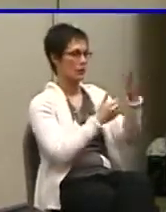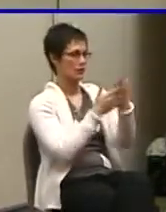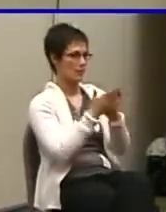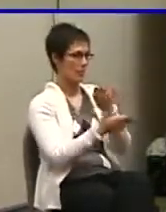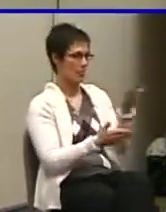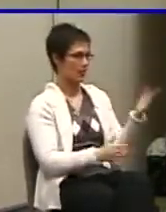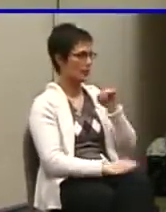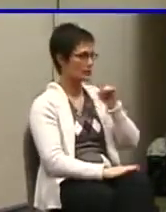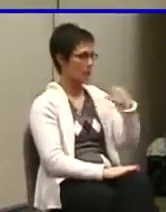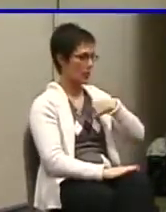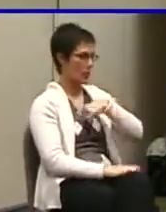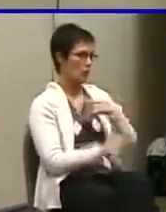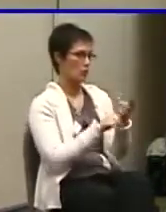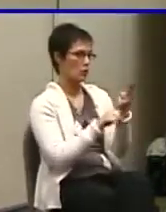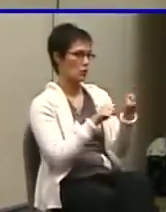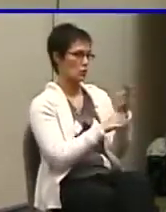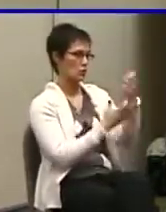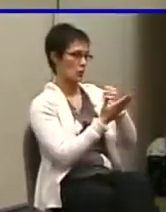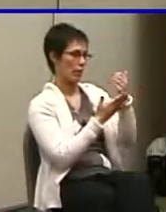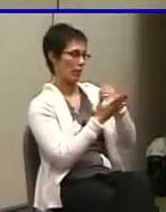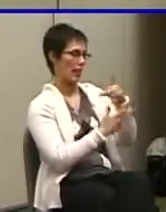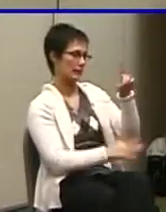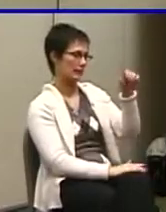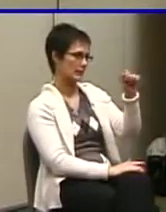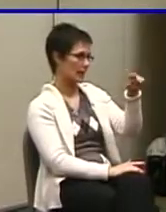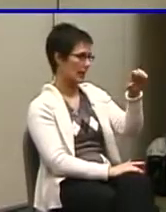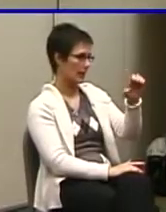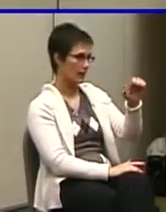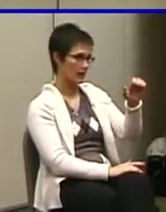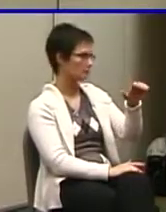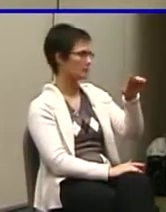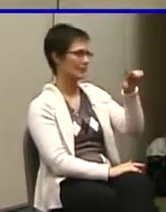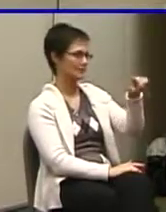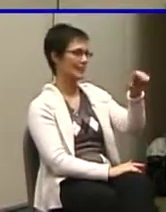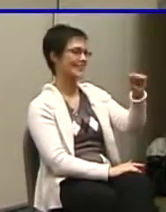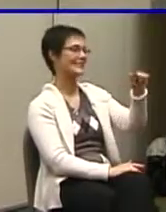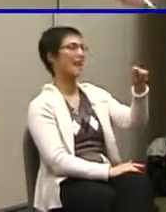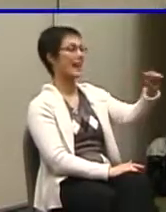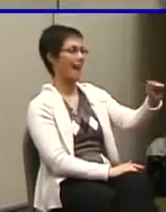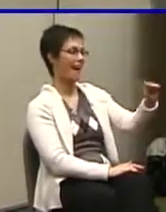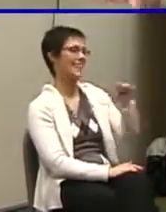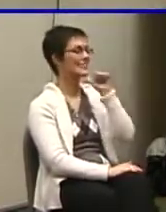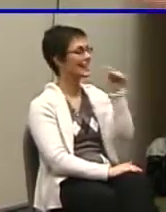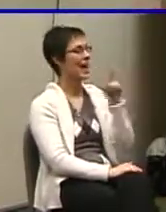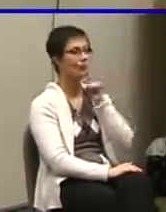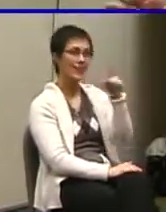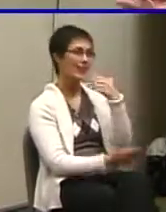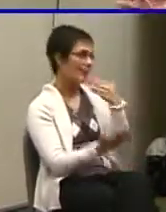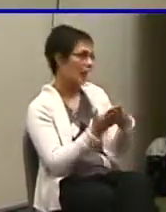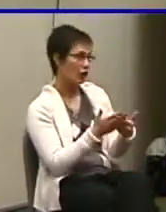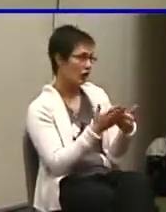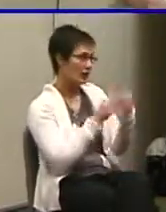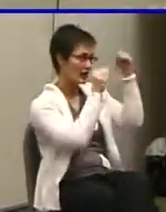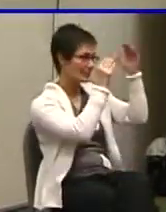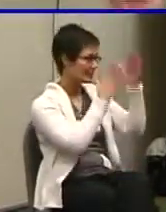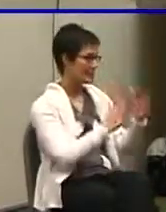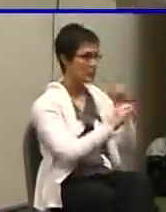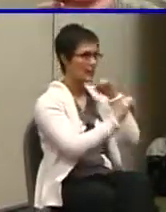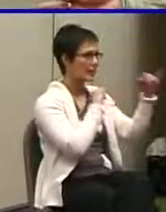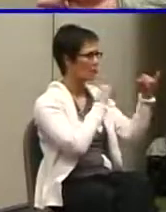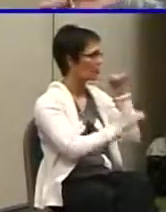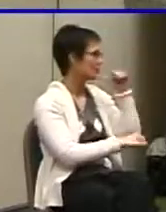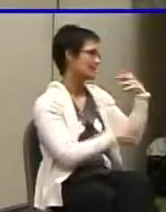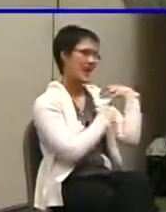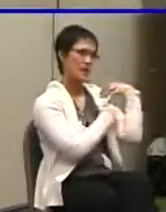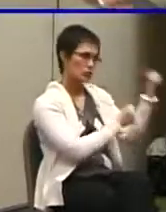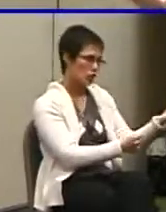data sources are to the, they're not particularly good. So teacher interviews aren't strong. That's why they want 3. So 3